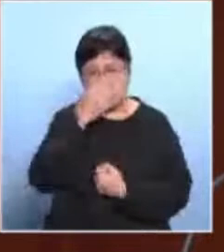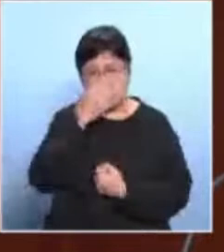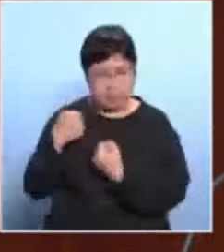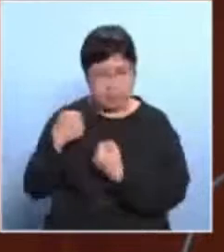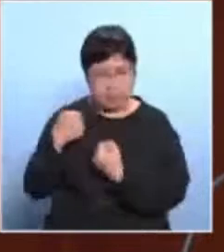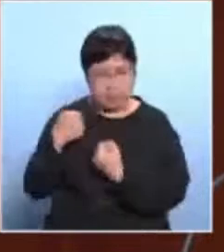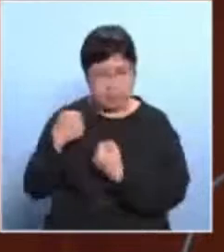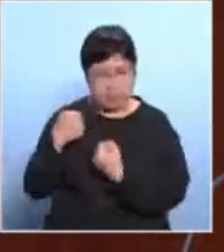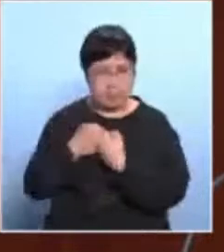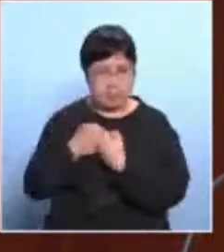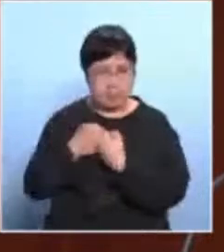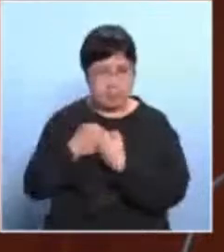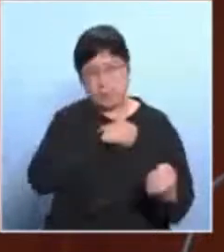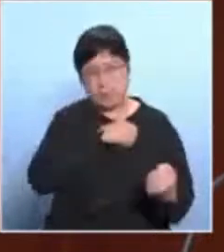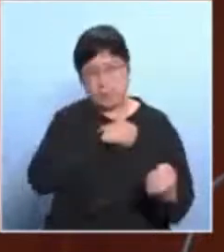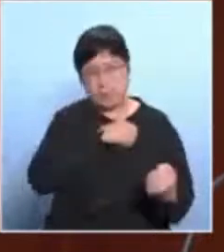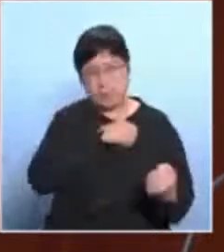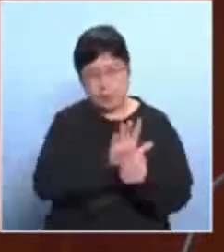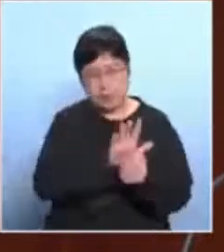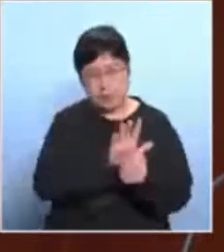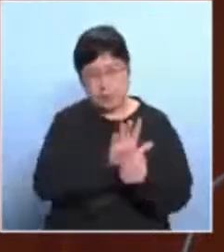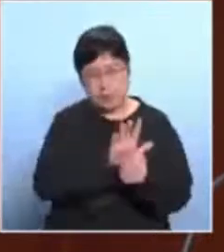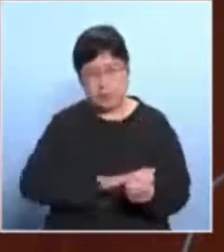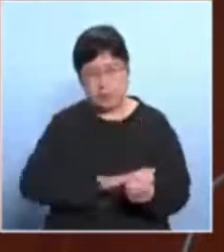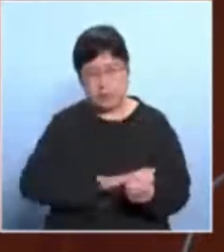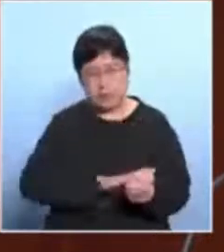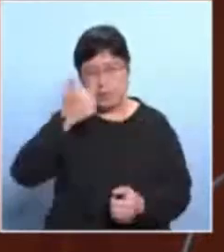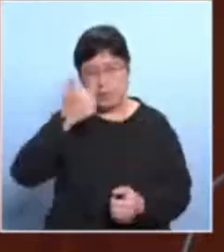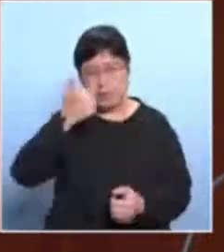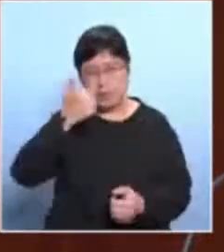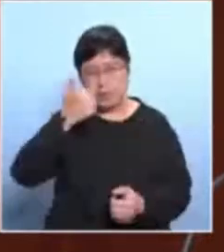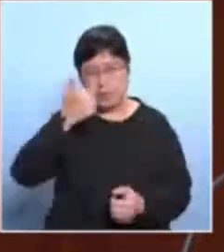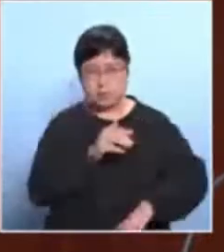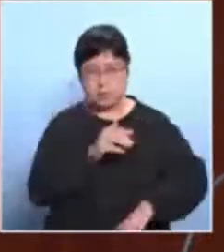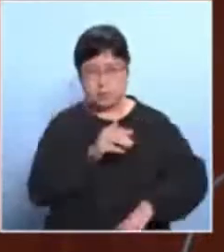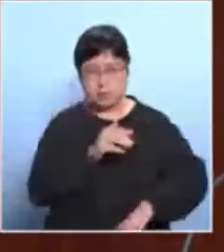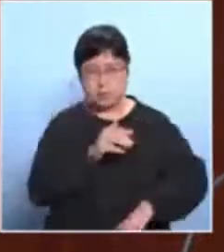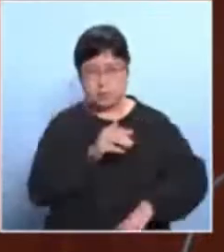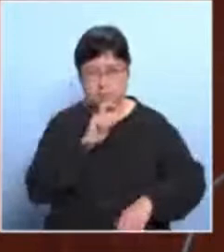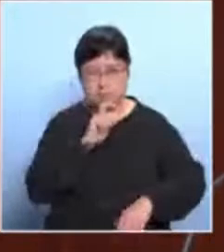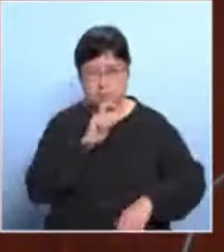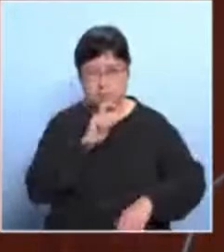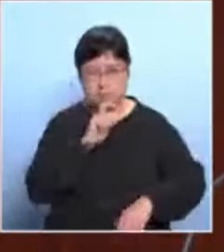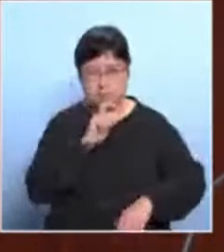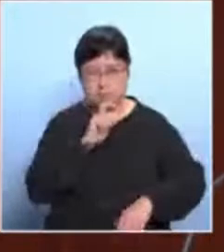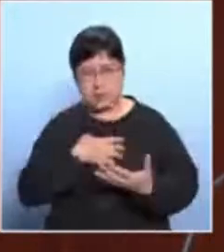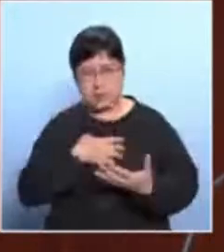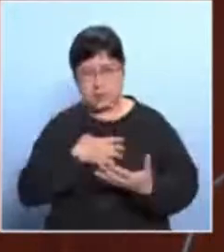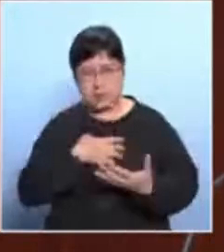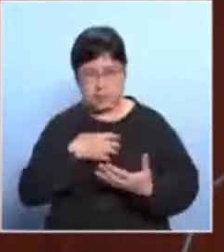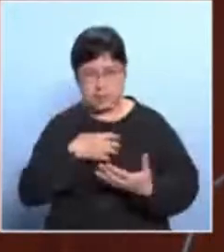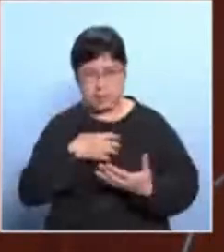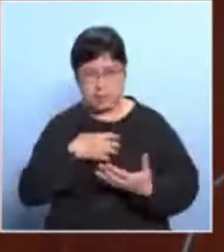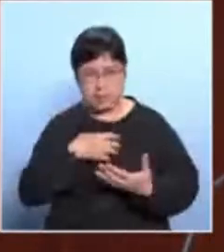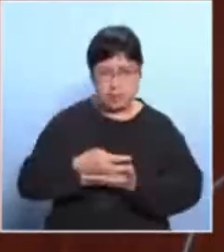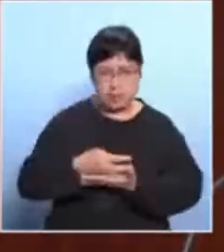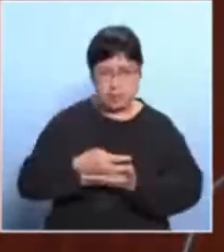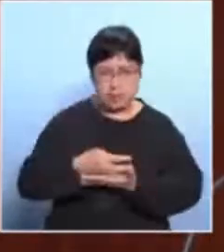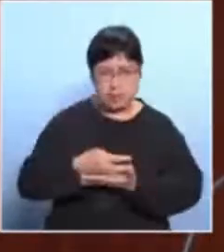pandemic, we must possess a sense of crisis for better preparation of emerging communicable